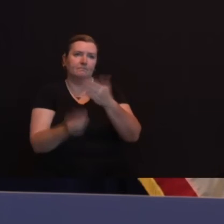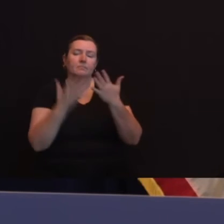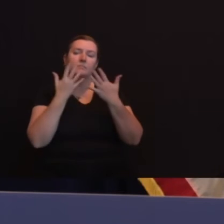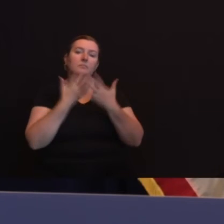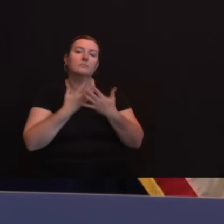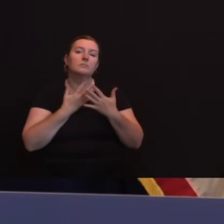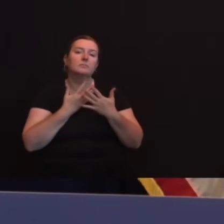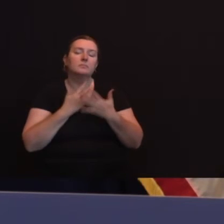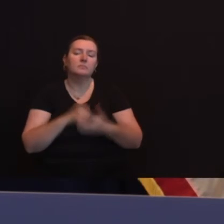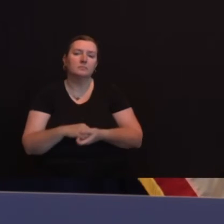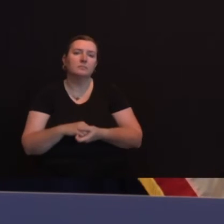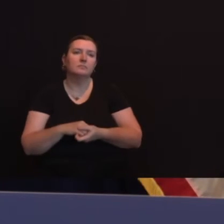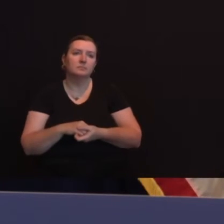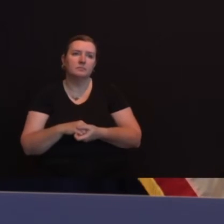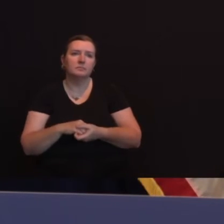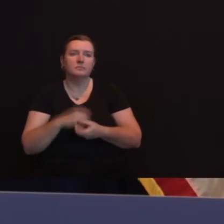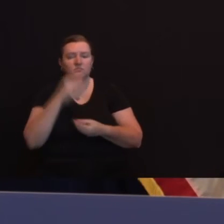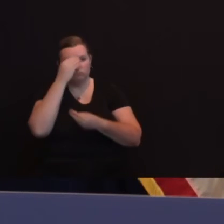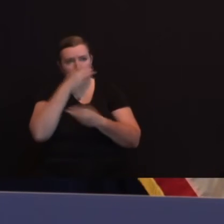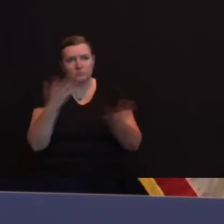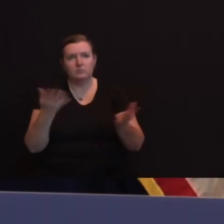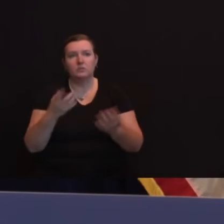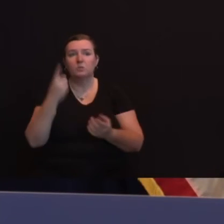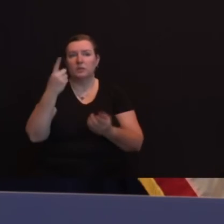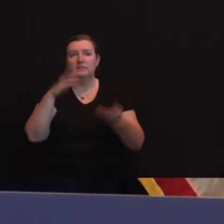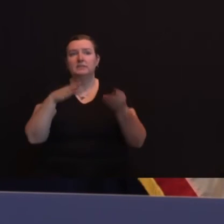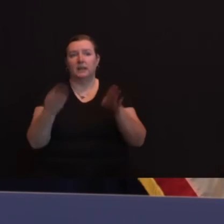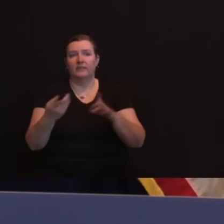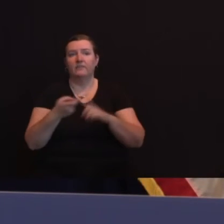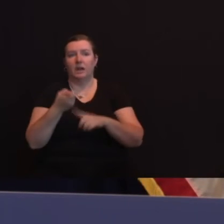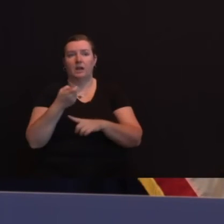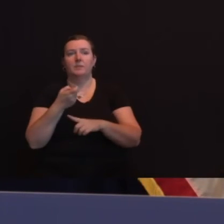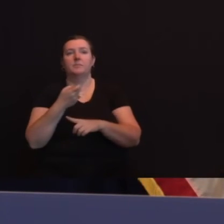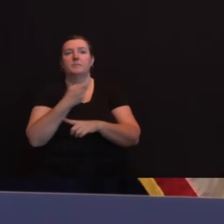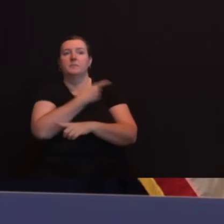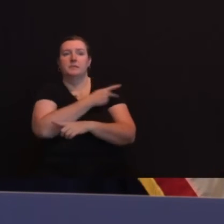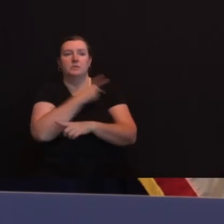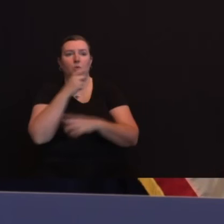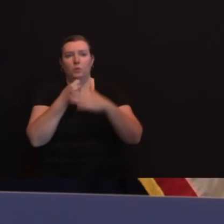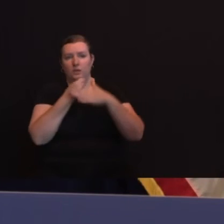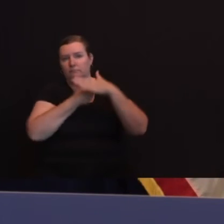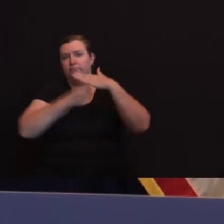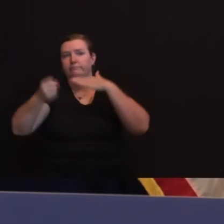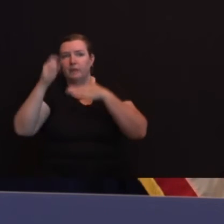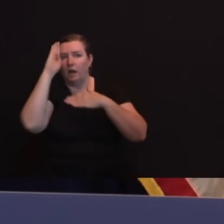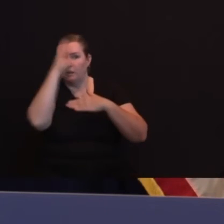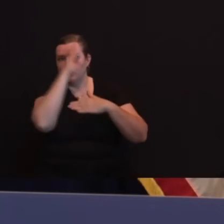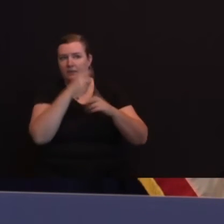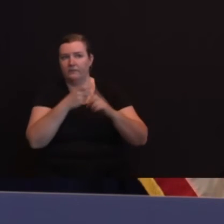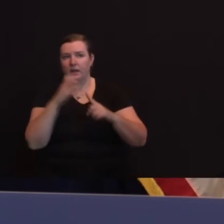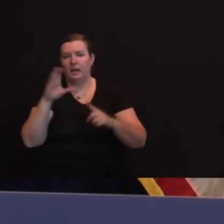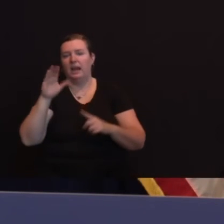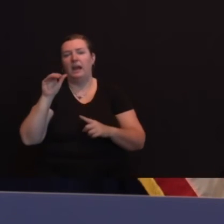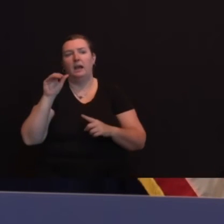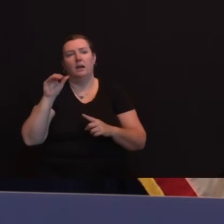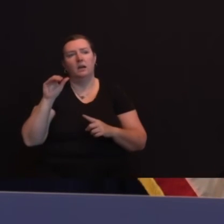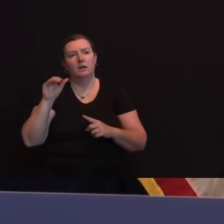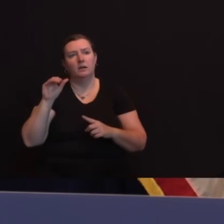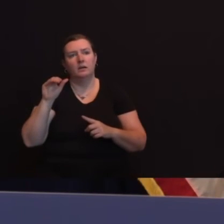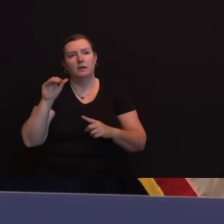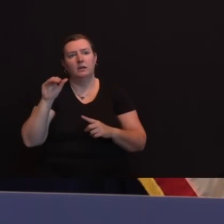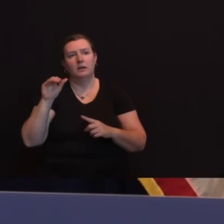report one death reported from a patient hospitalized from Ancora. The patient had